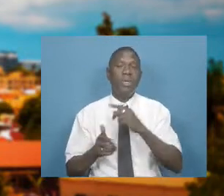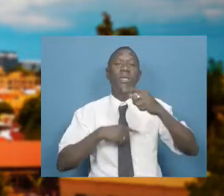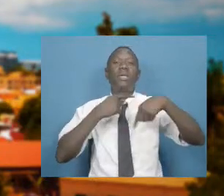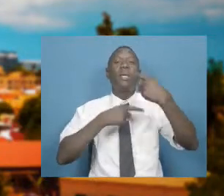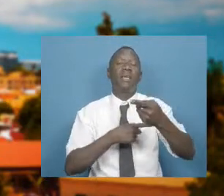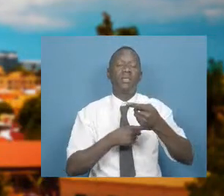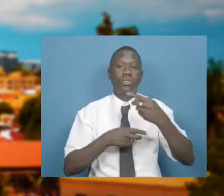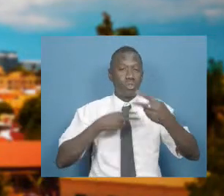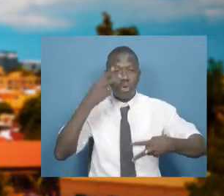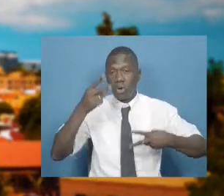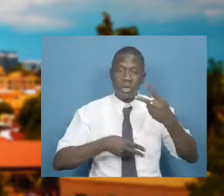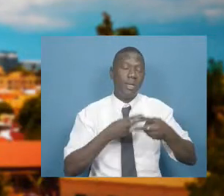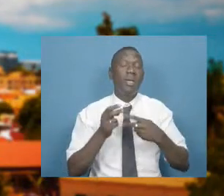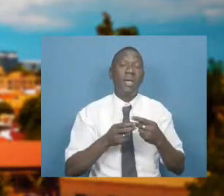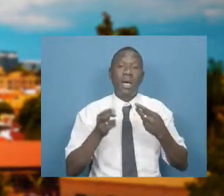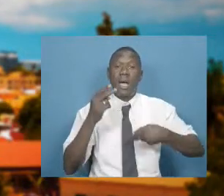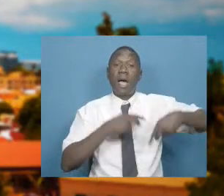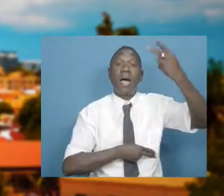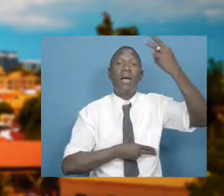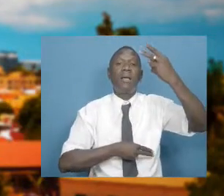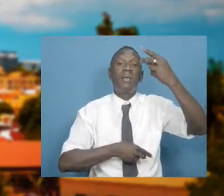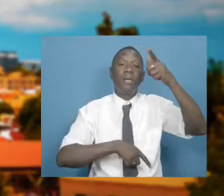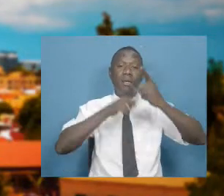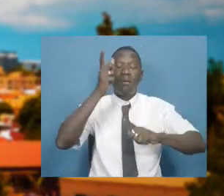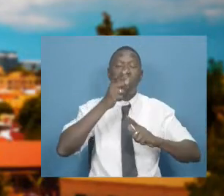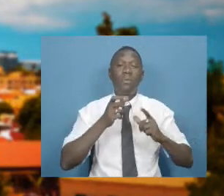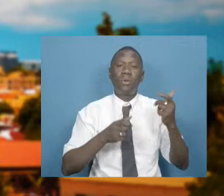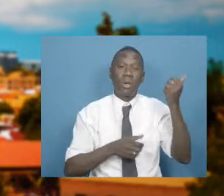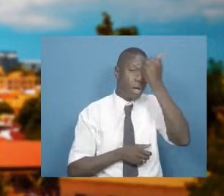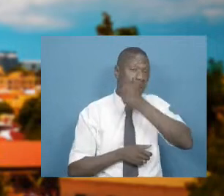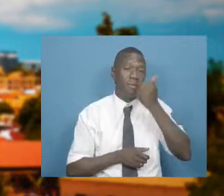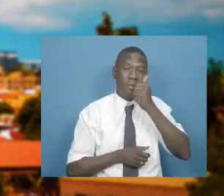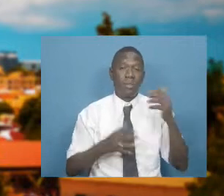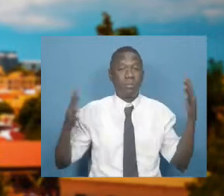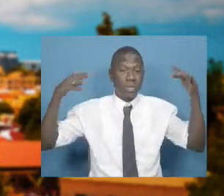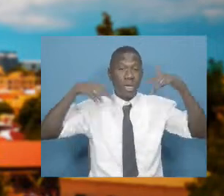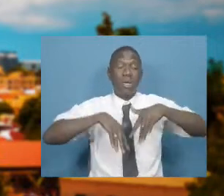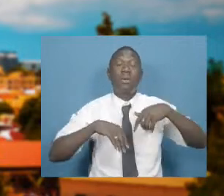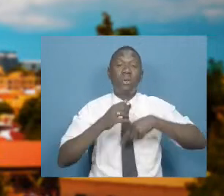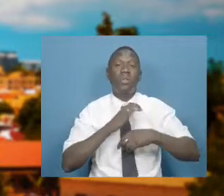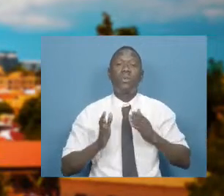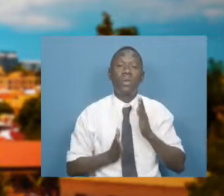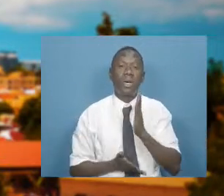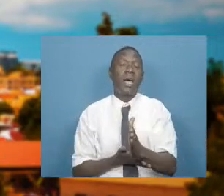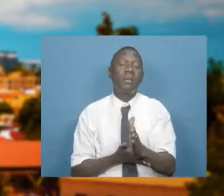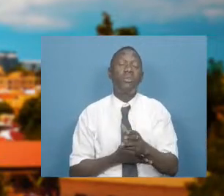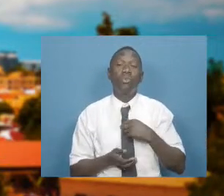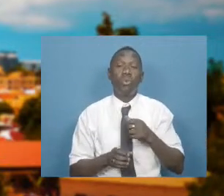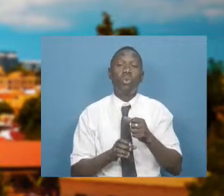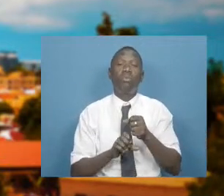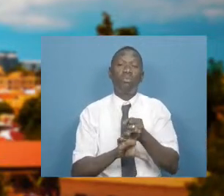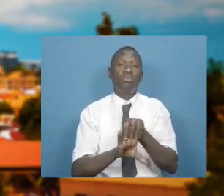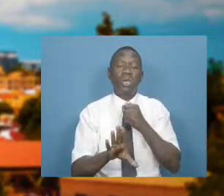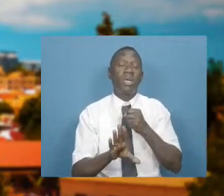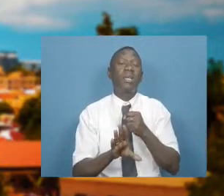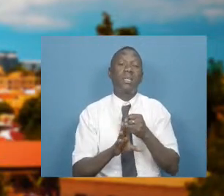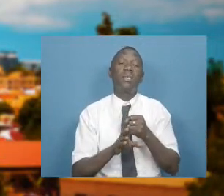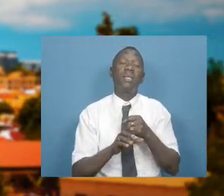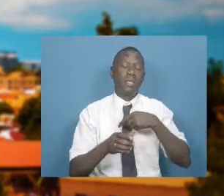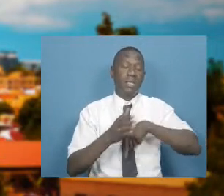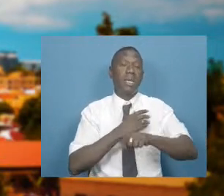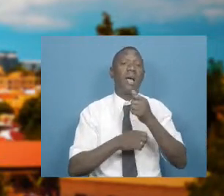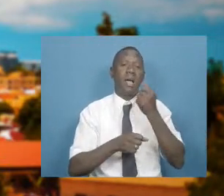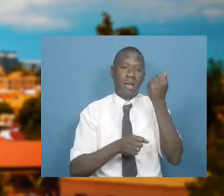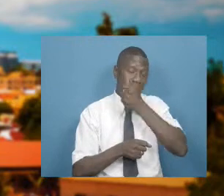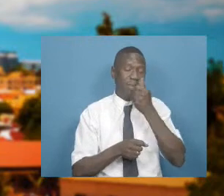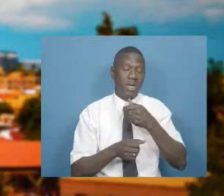A high-level continental seminar on the right to health and social protection in Africa is currently underway in Dakar, Senegal.